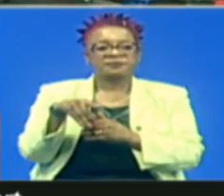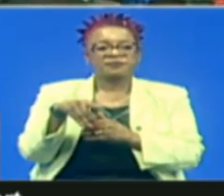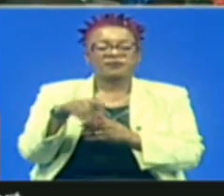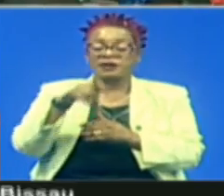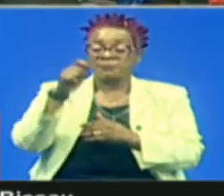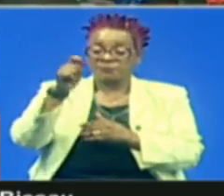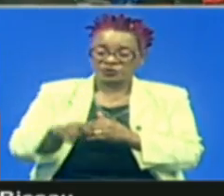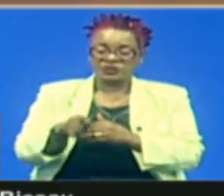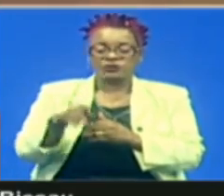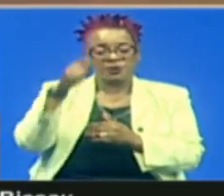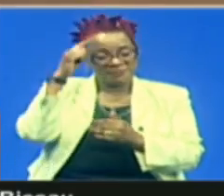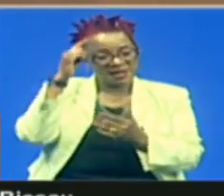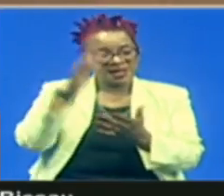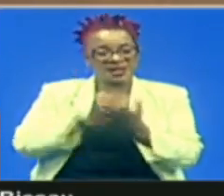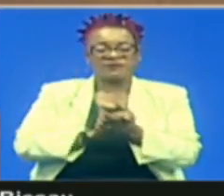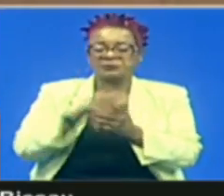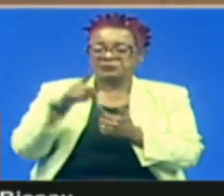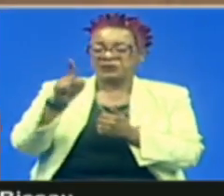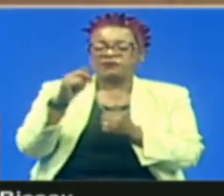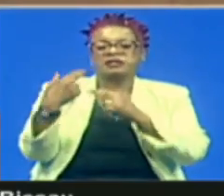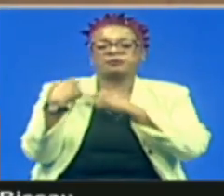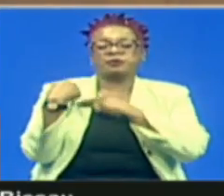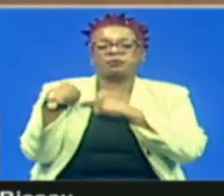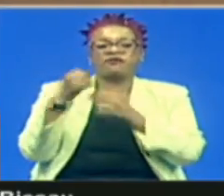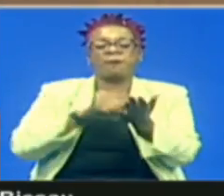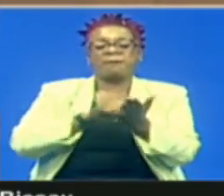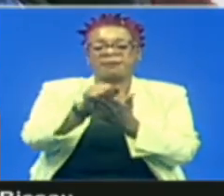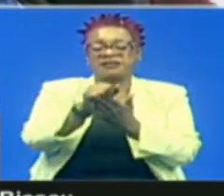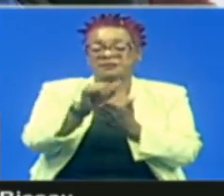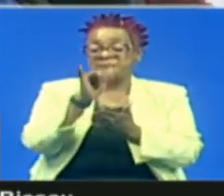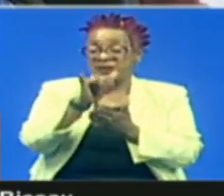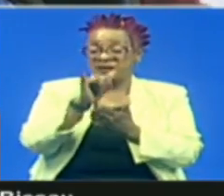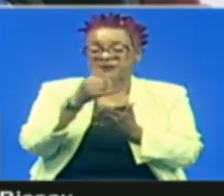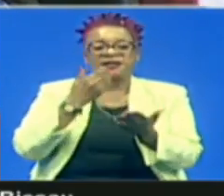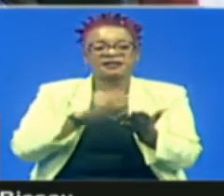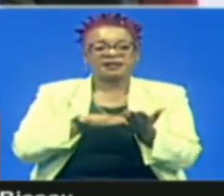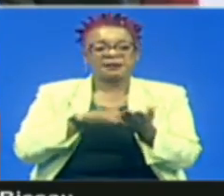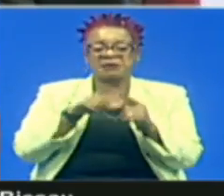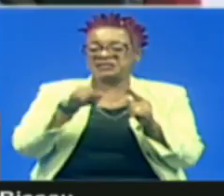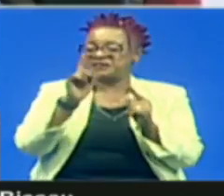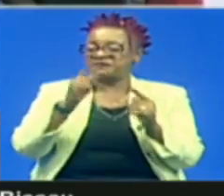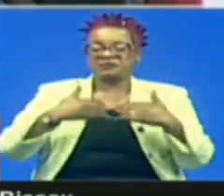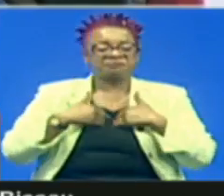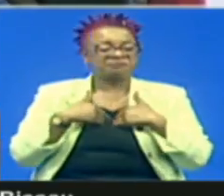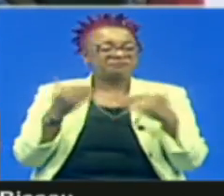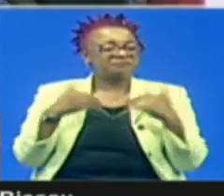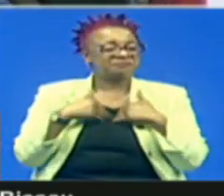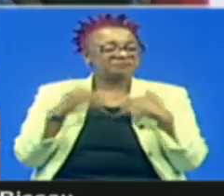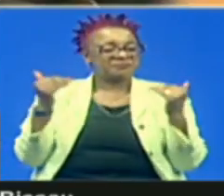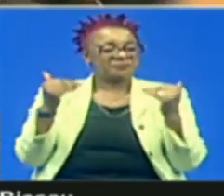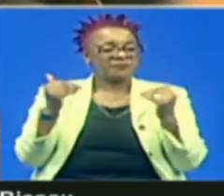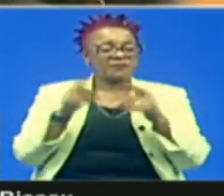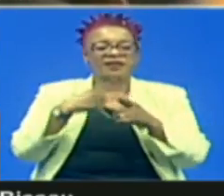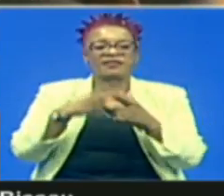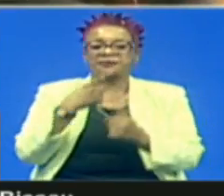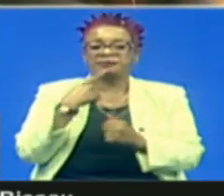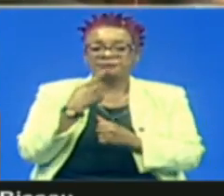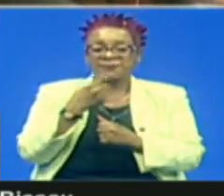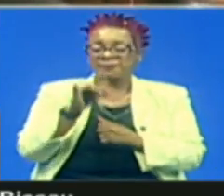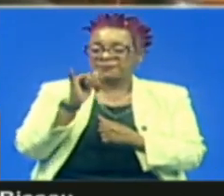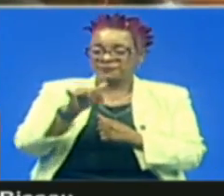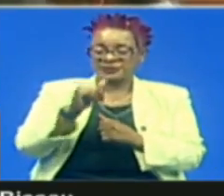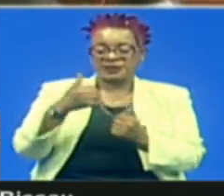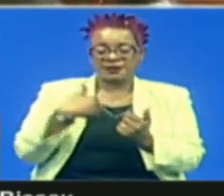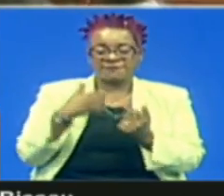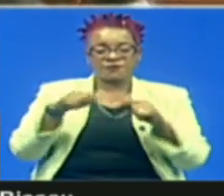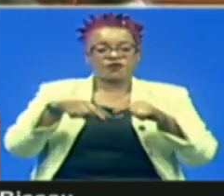prosecution believes that he was responsible for publishing the said letter, but he denies the claims and instead claims to have an audio